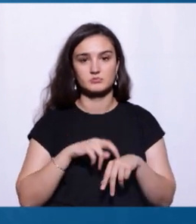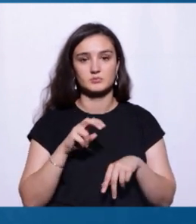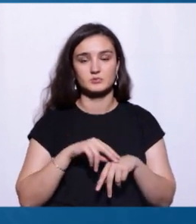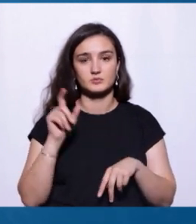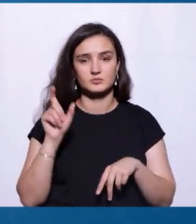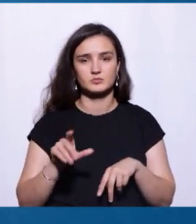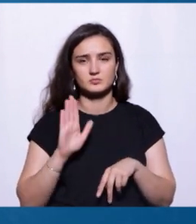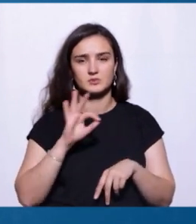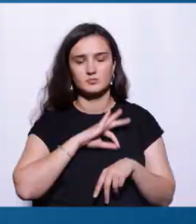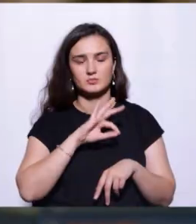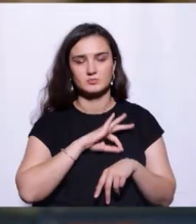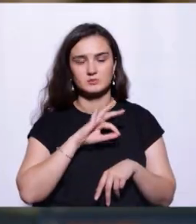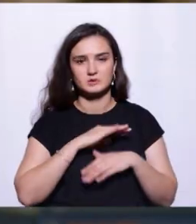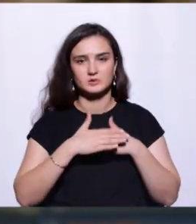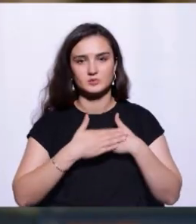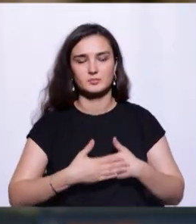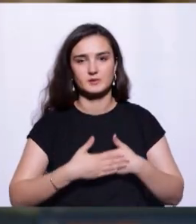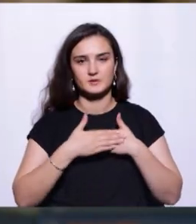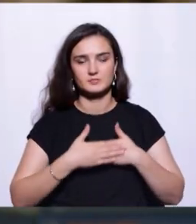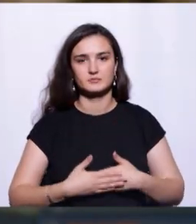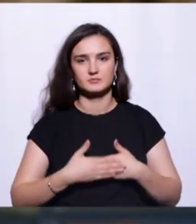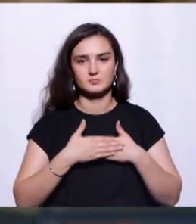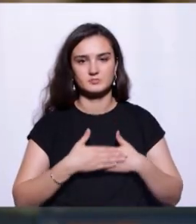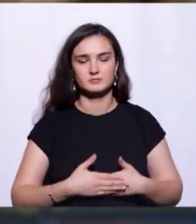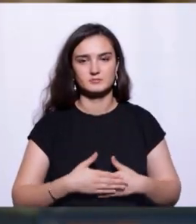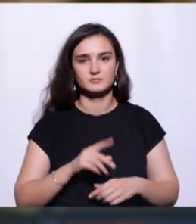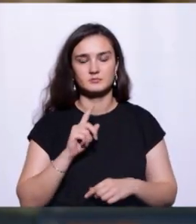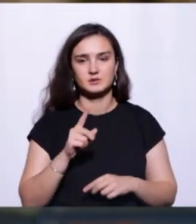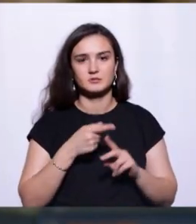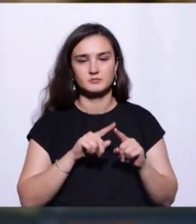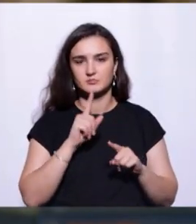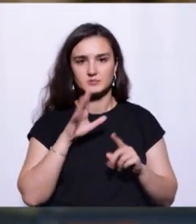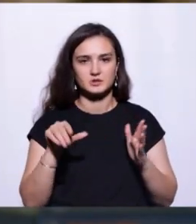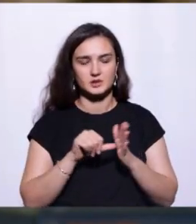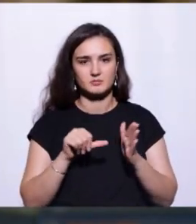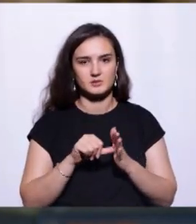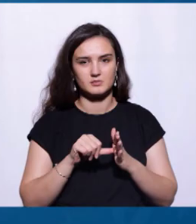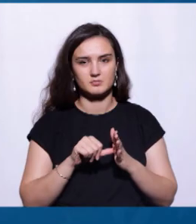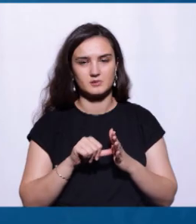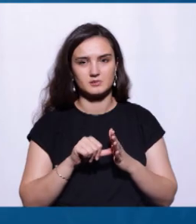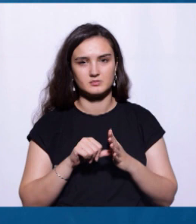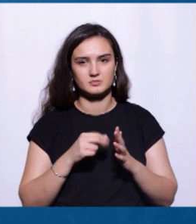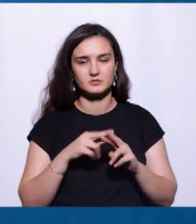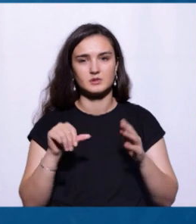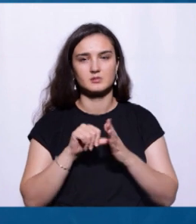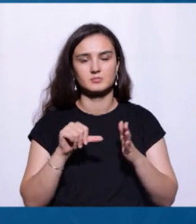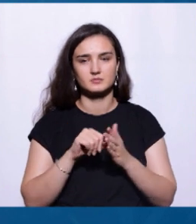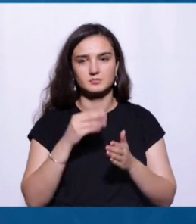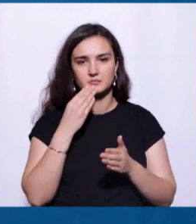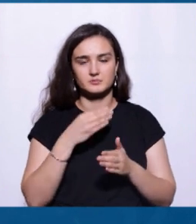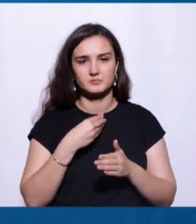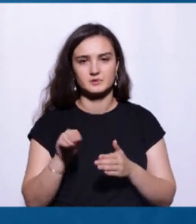doctor will use a stethoscope to listen to your lungs, but it won't help you. The device that helps you the